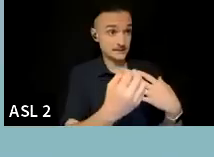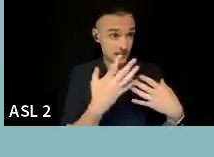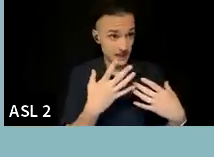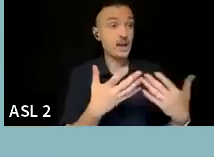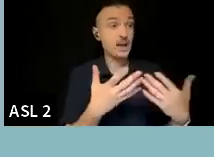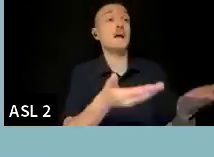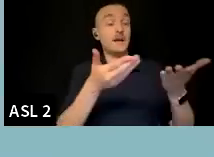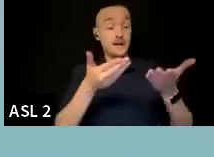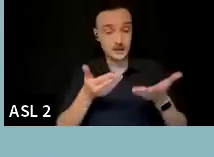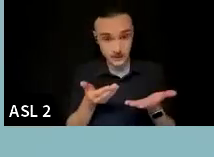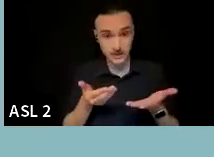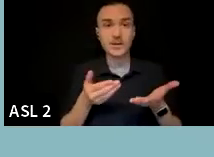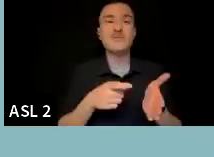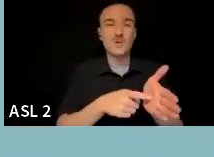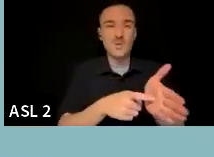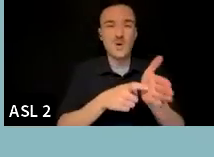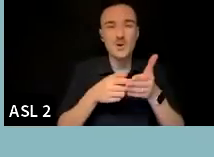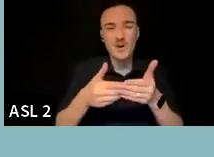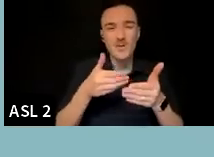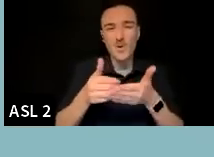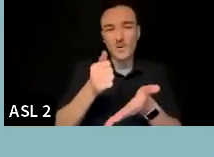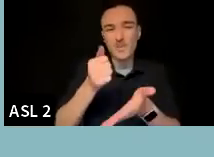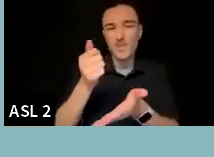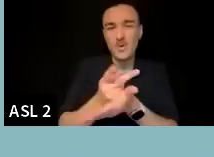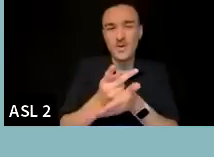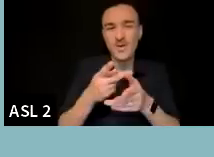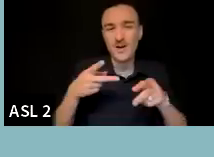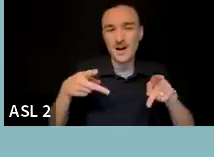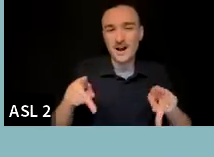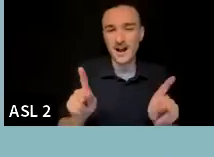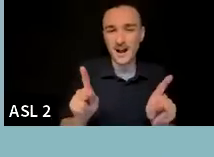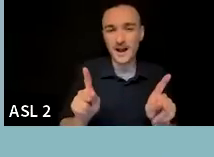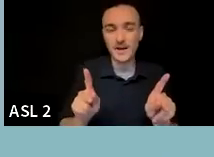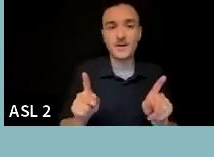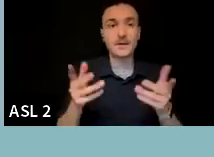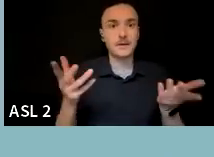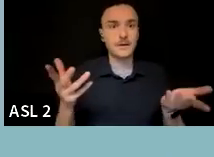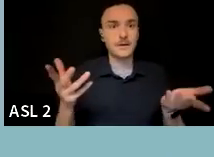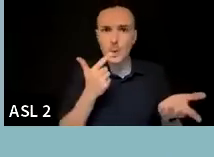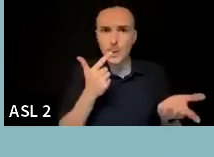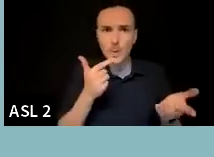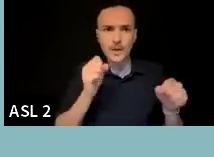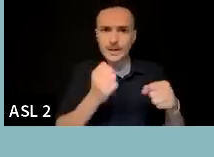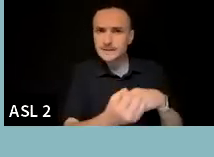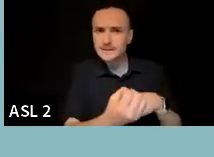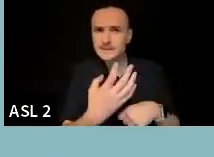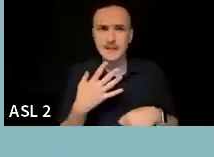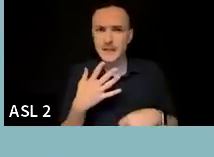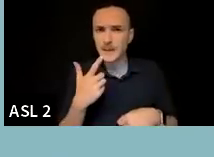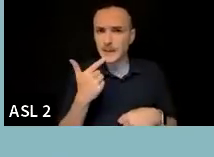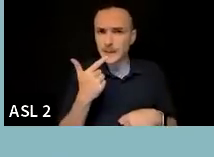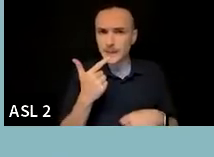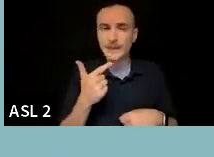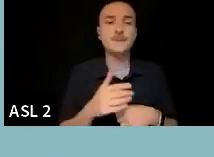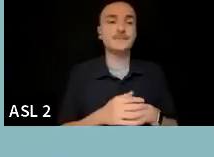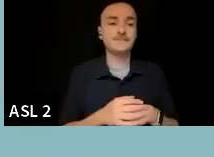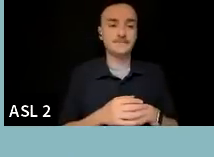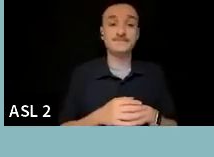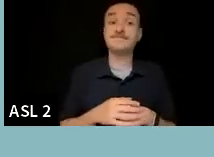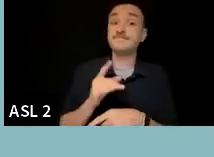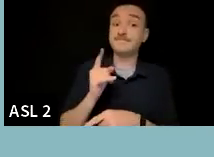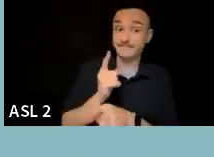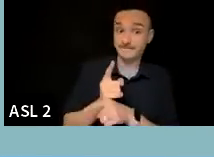funding. So it behooves you to submit that information when we request it. That's right. Now that folks know about the